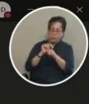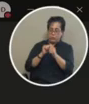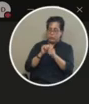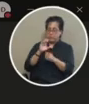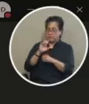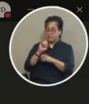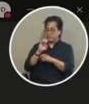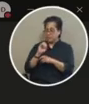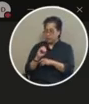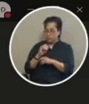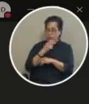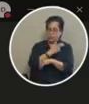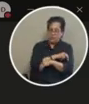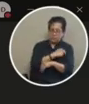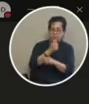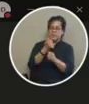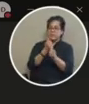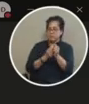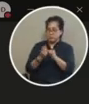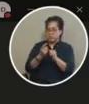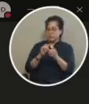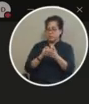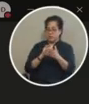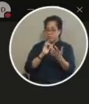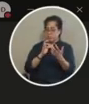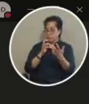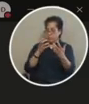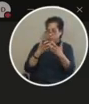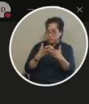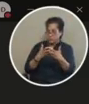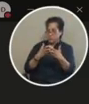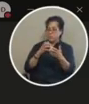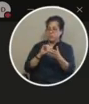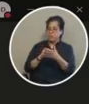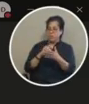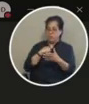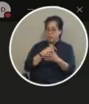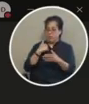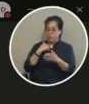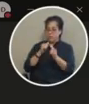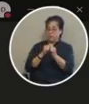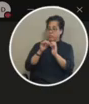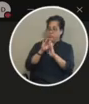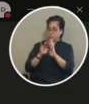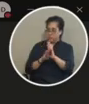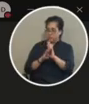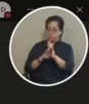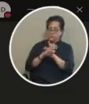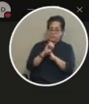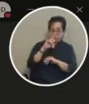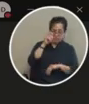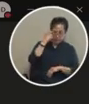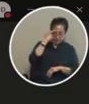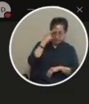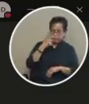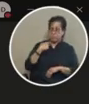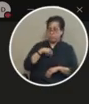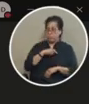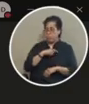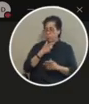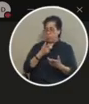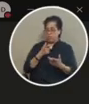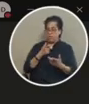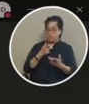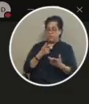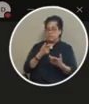CEOs already. I would tell you that partnership and the partnership we've had with Fort Bliss and with the federal government, we were able to get